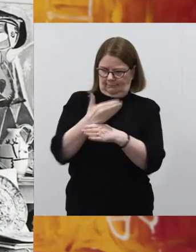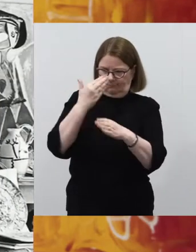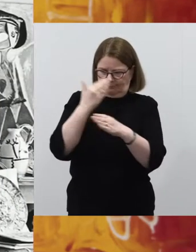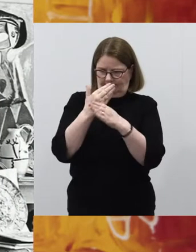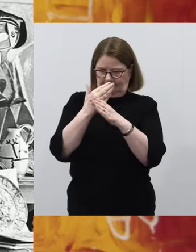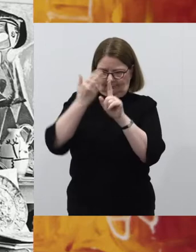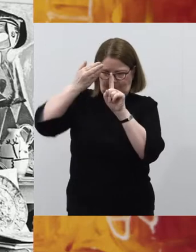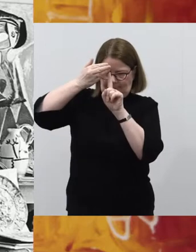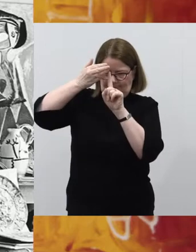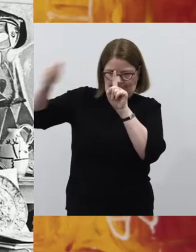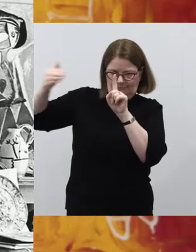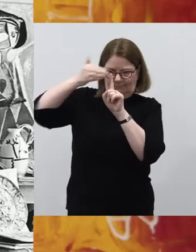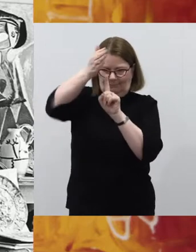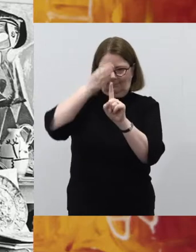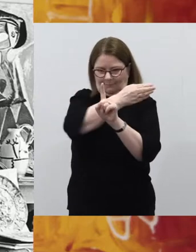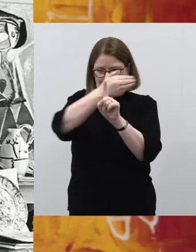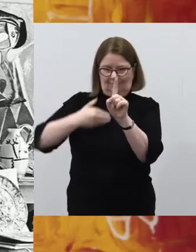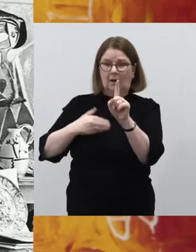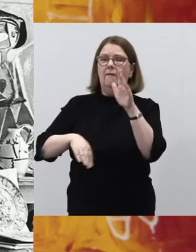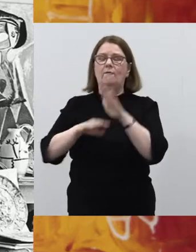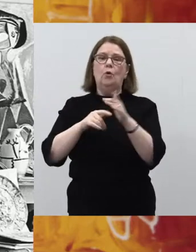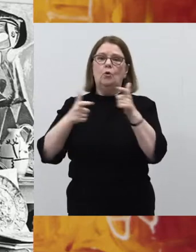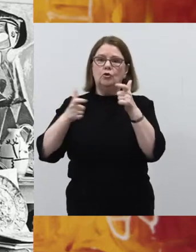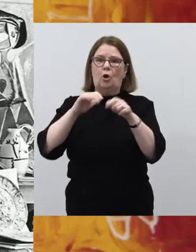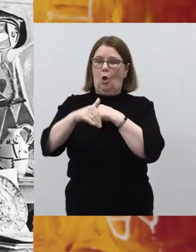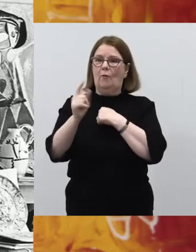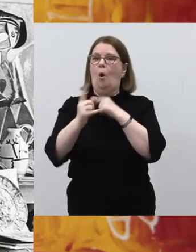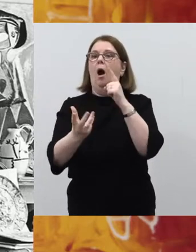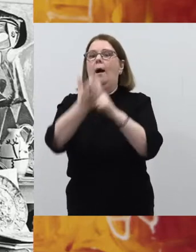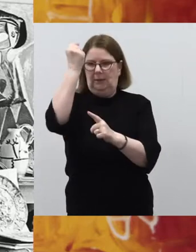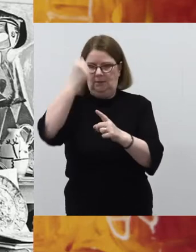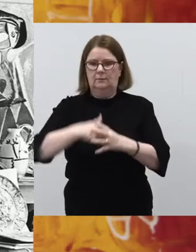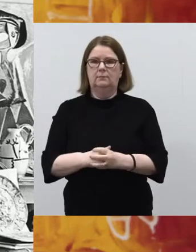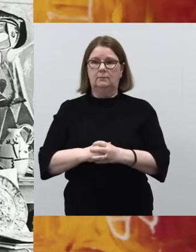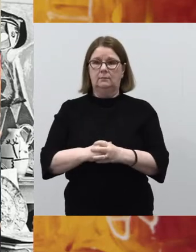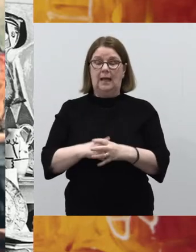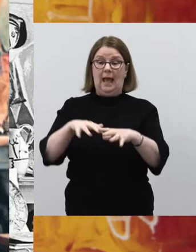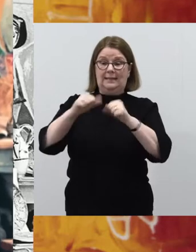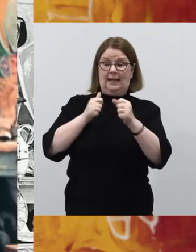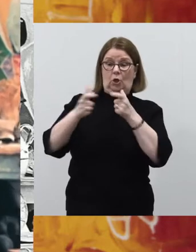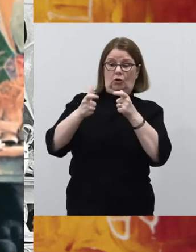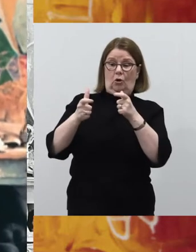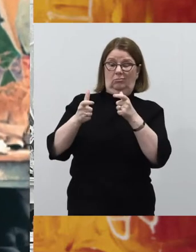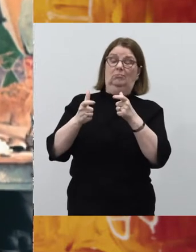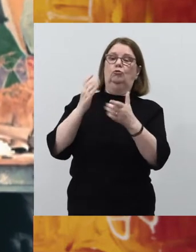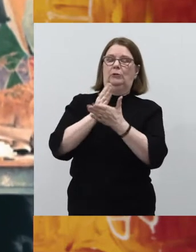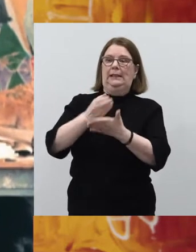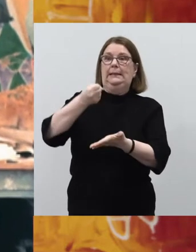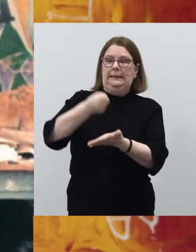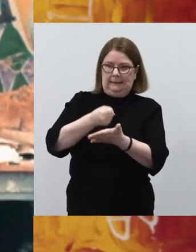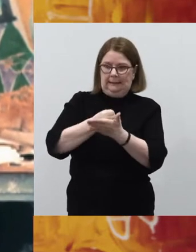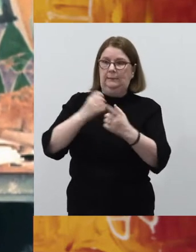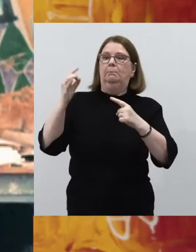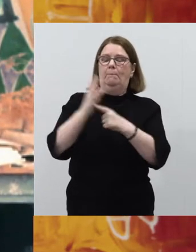remains singularly the practitioner's domain. The artist has ultimate control over the outcome.